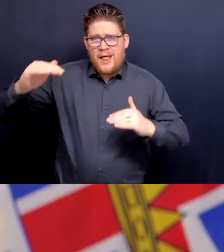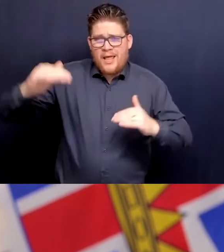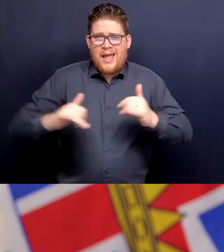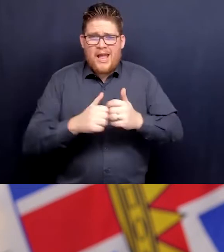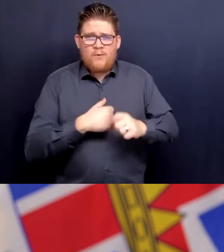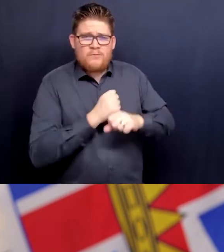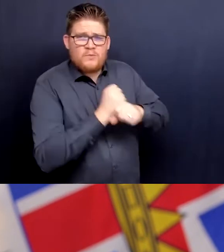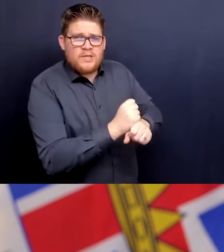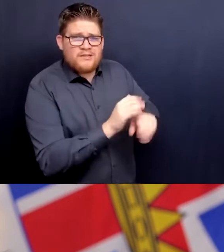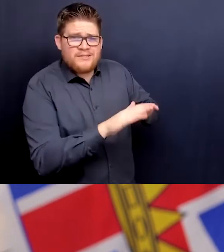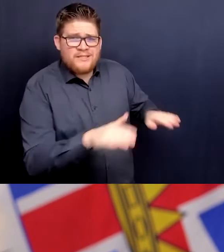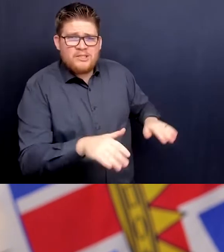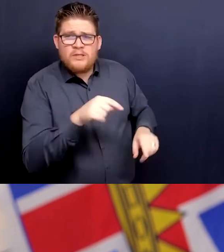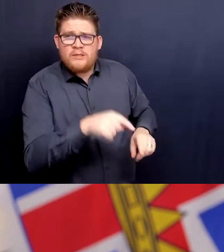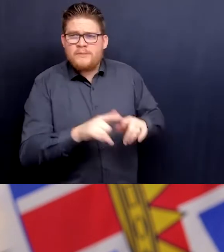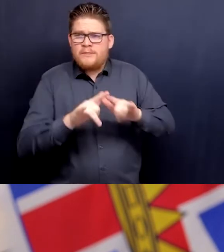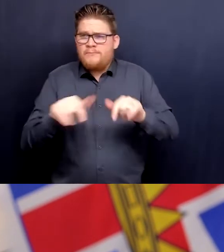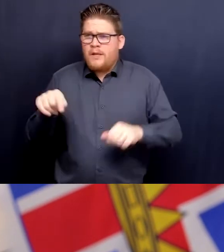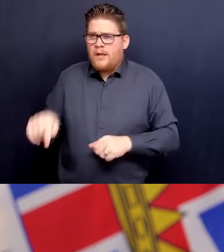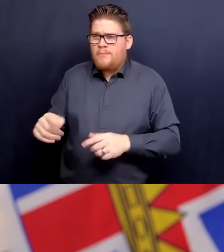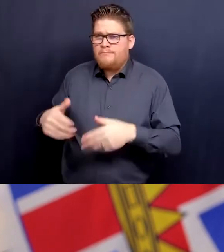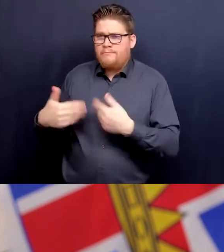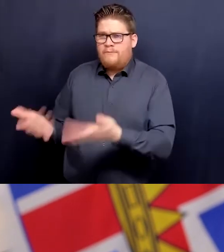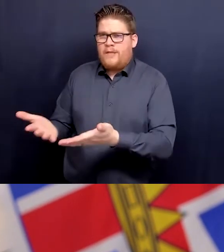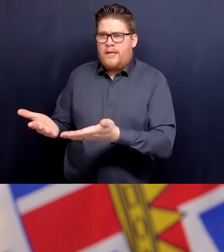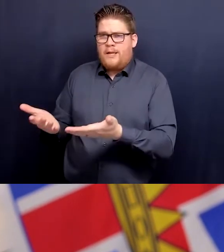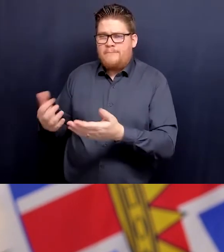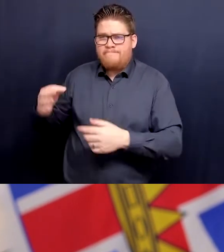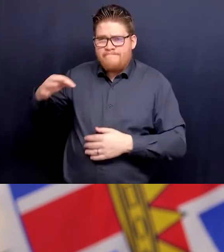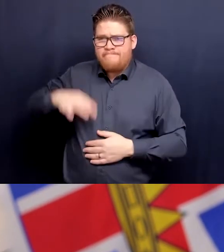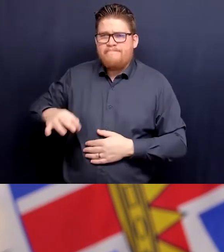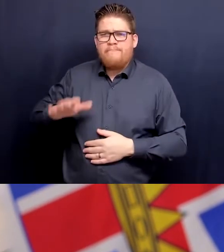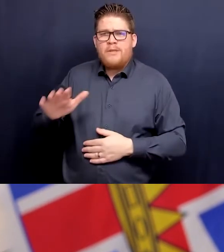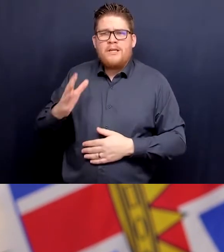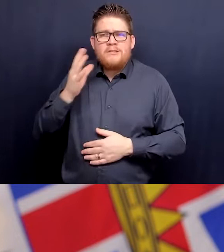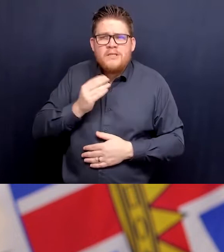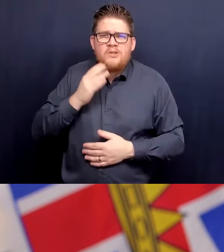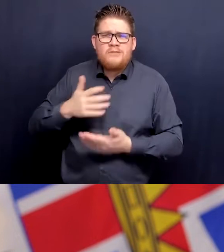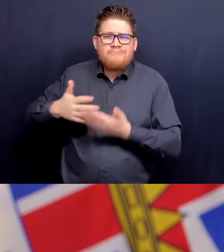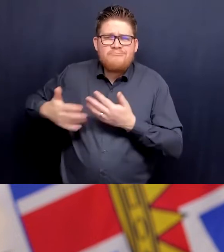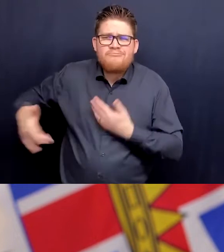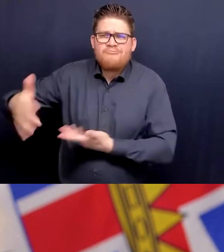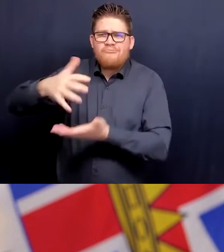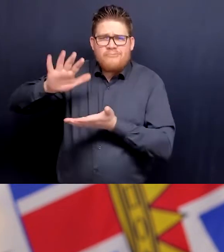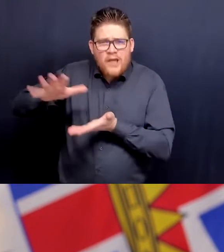can allow them to get the most out of the school environment. Lisa, do you have a